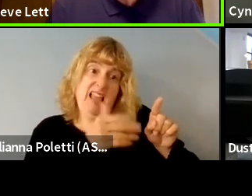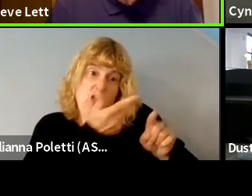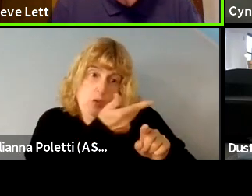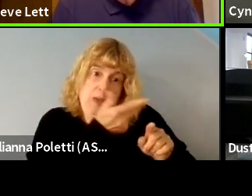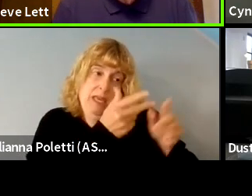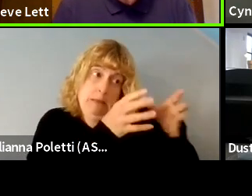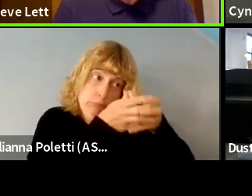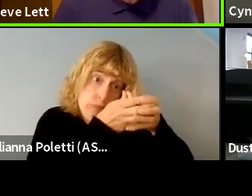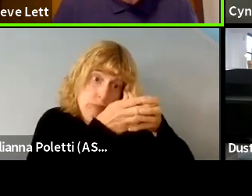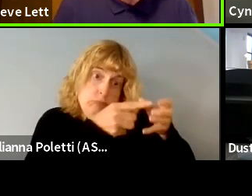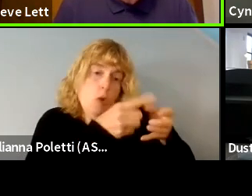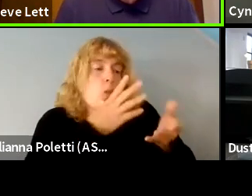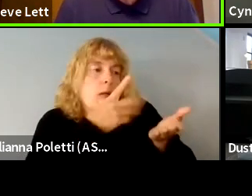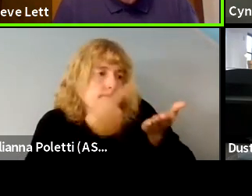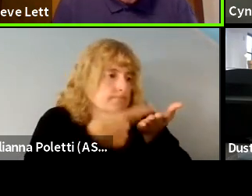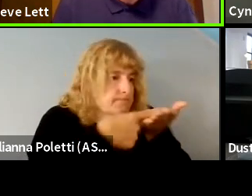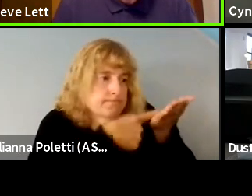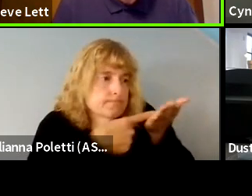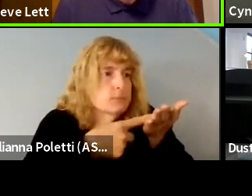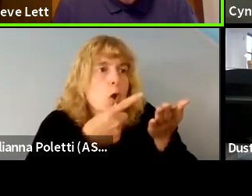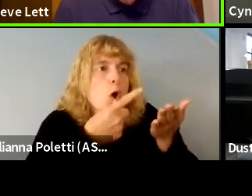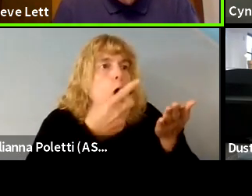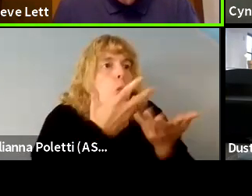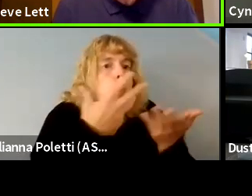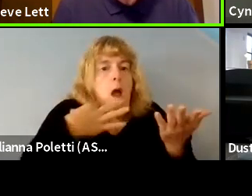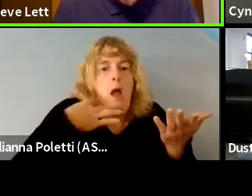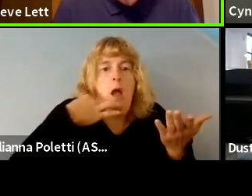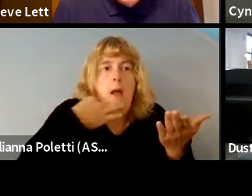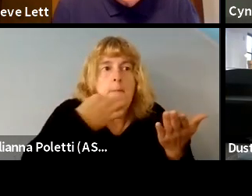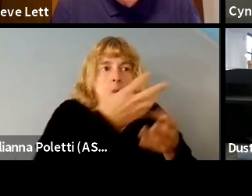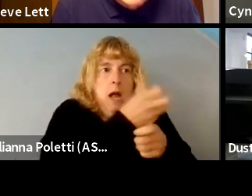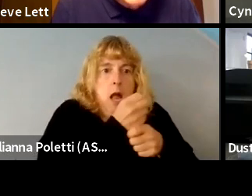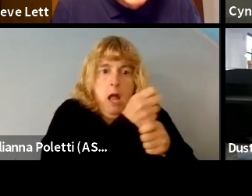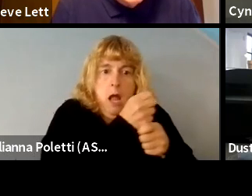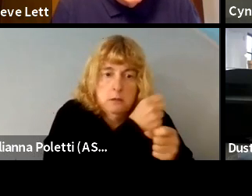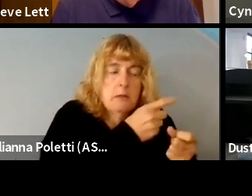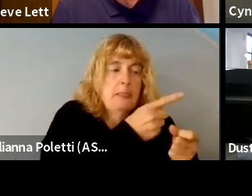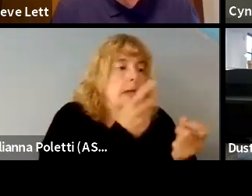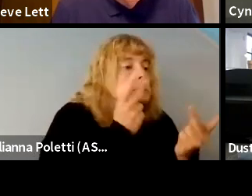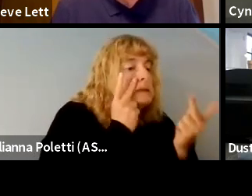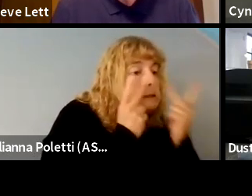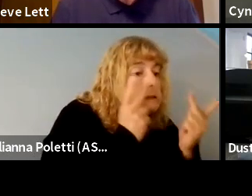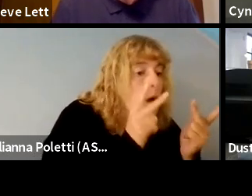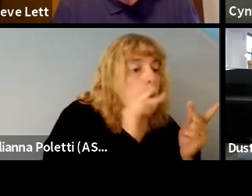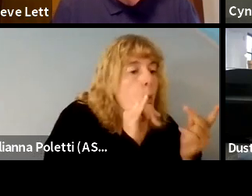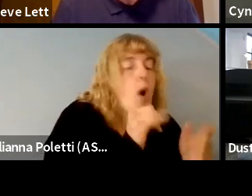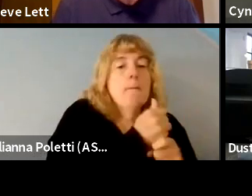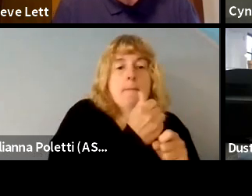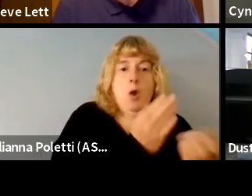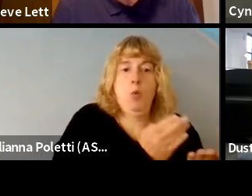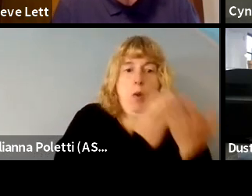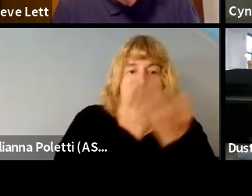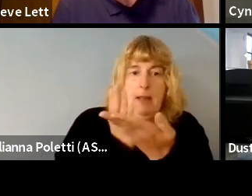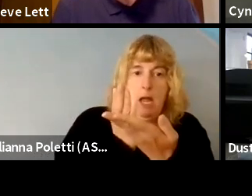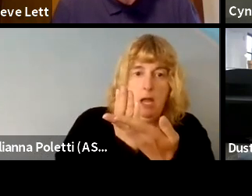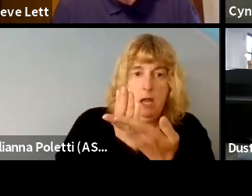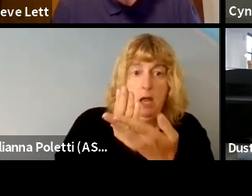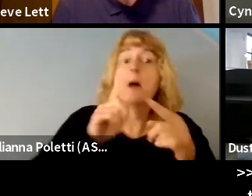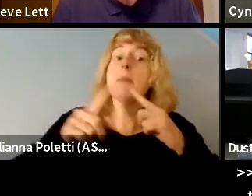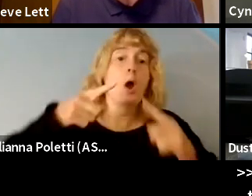and then come back to us with whatever they see and whatever their recommendations are. But we, as the Okay.